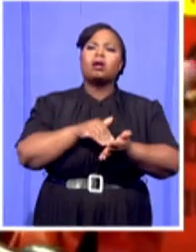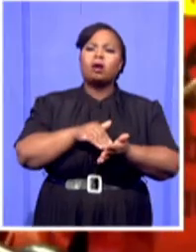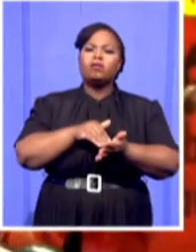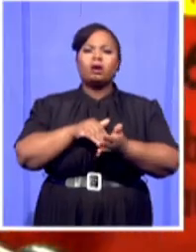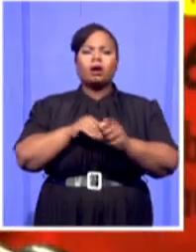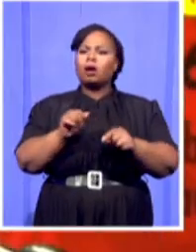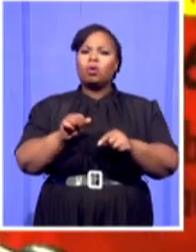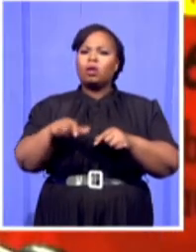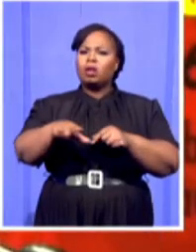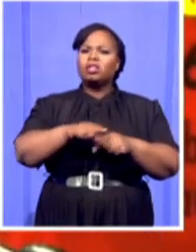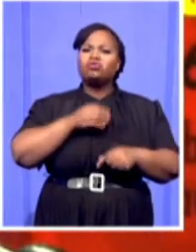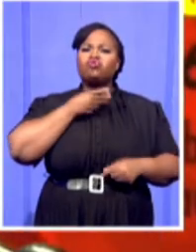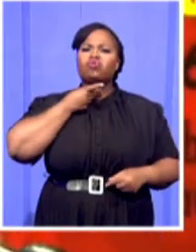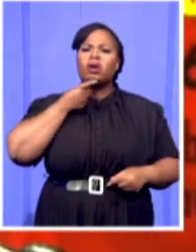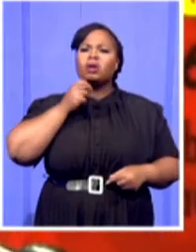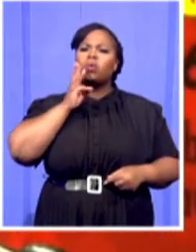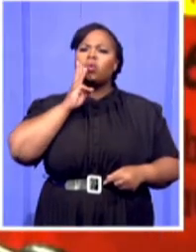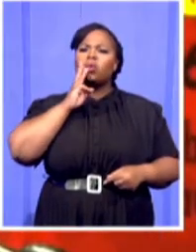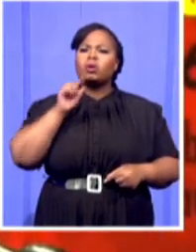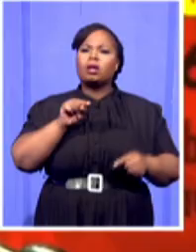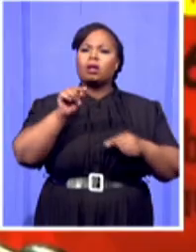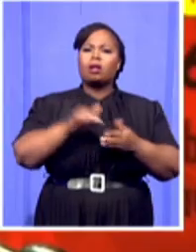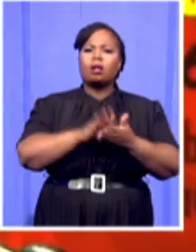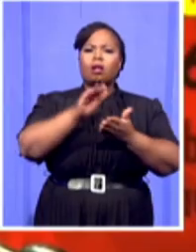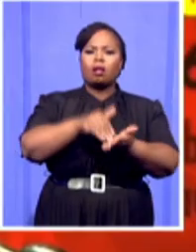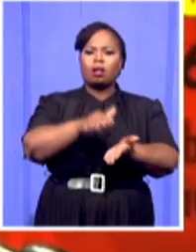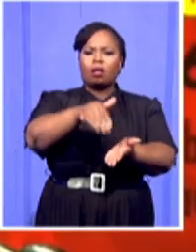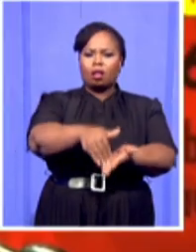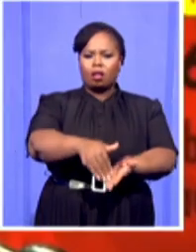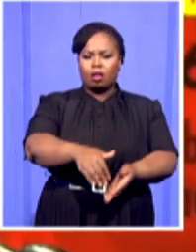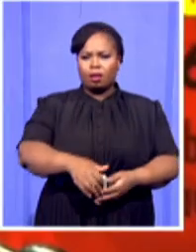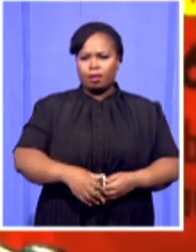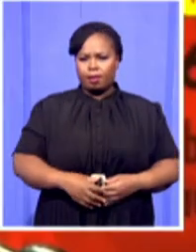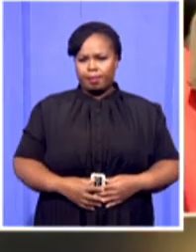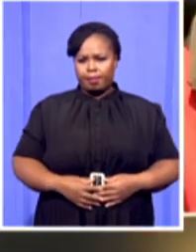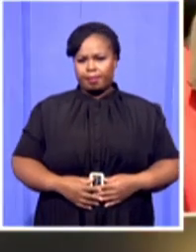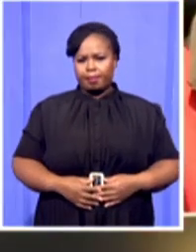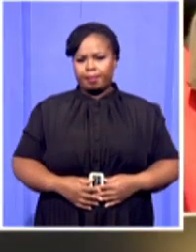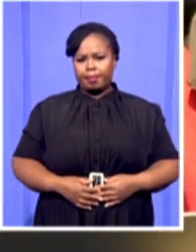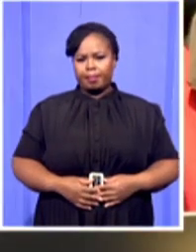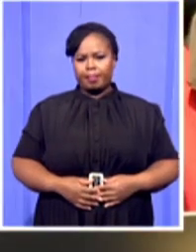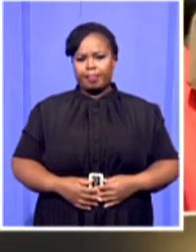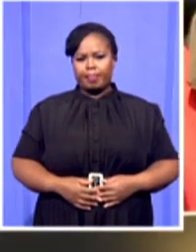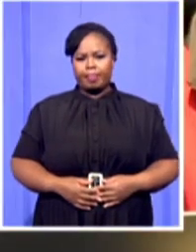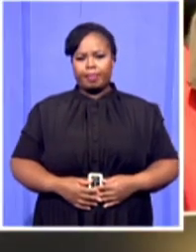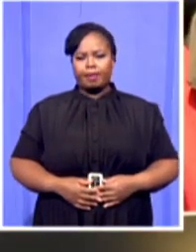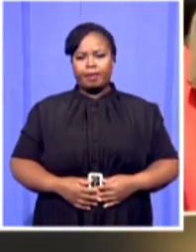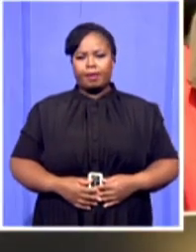the land is dry.